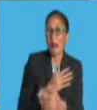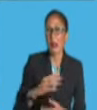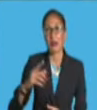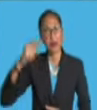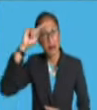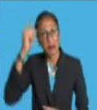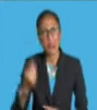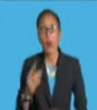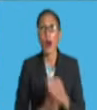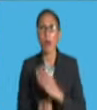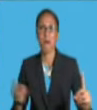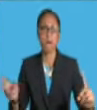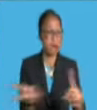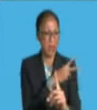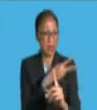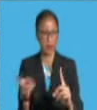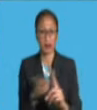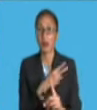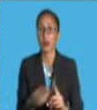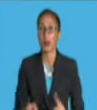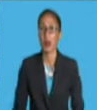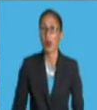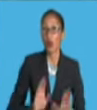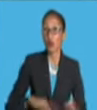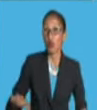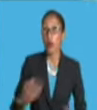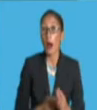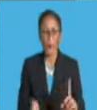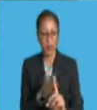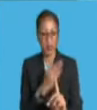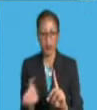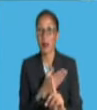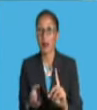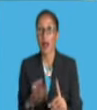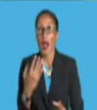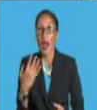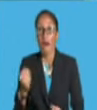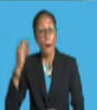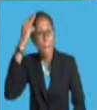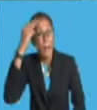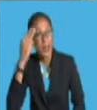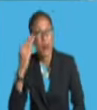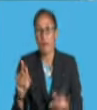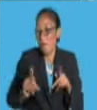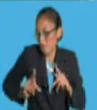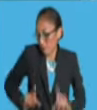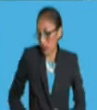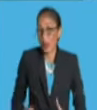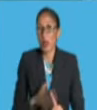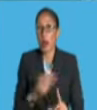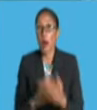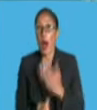is resulting in violence. Children are often abused, which results in mental and physical violence. Young children are turning